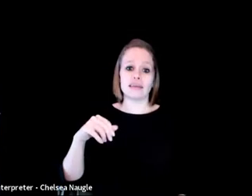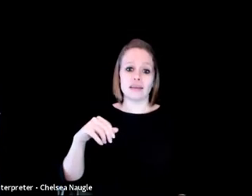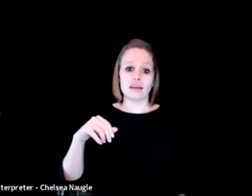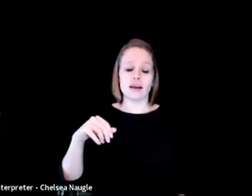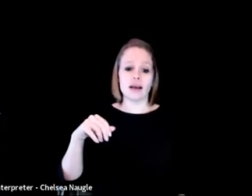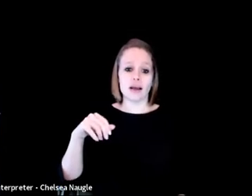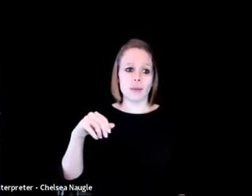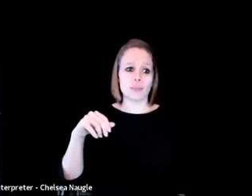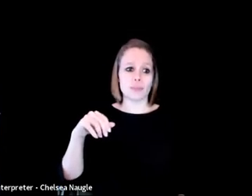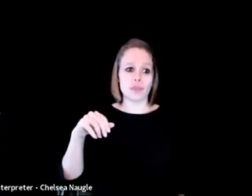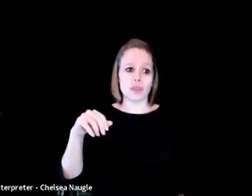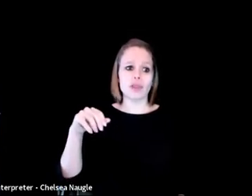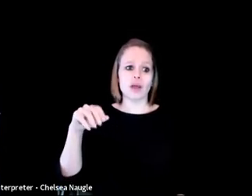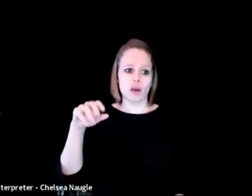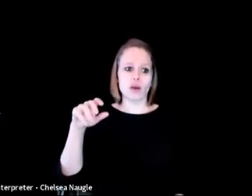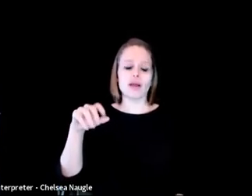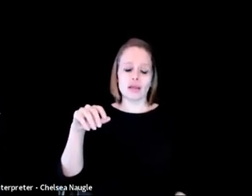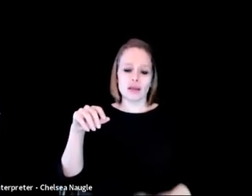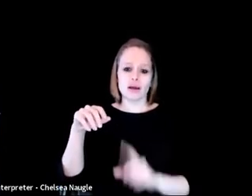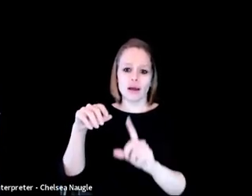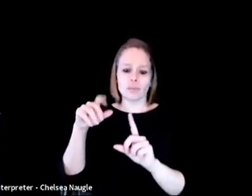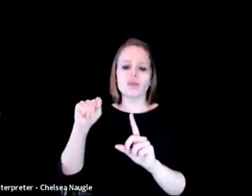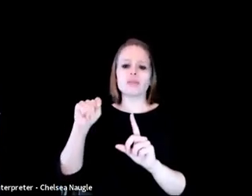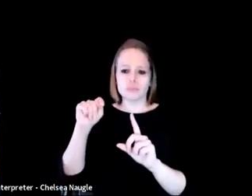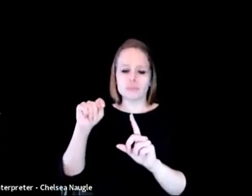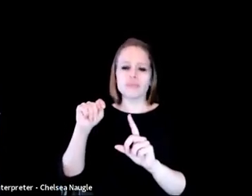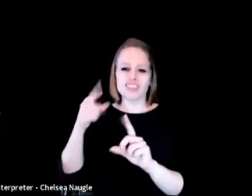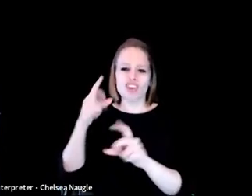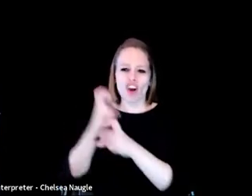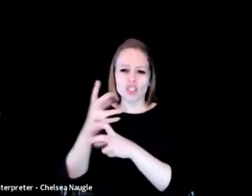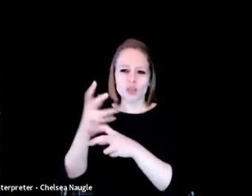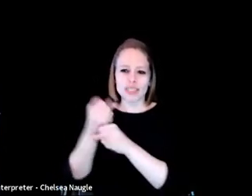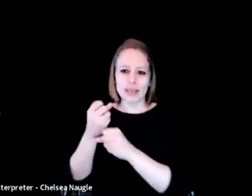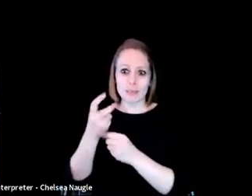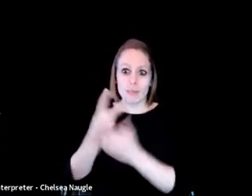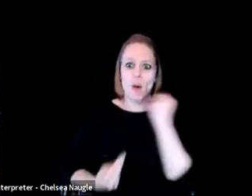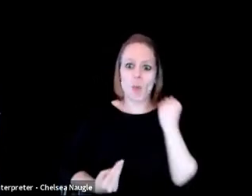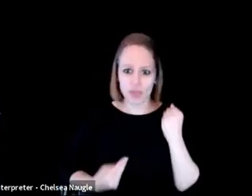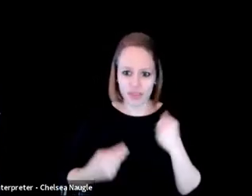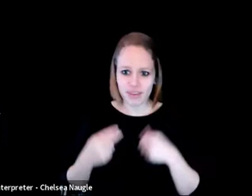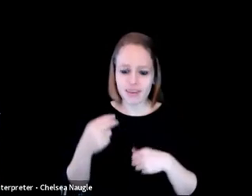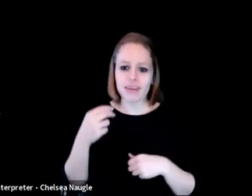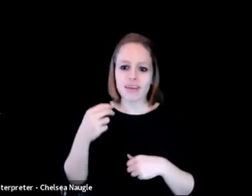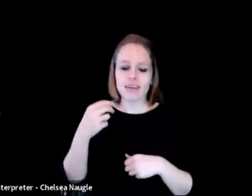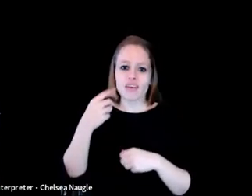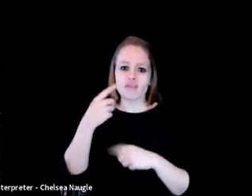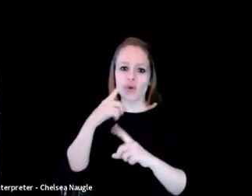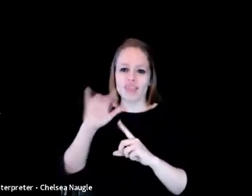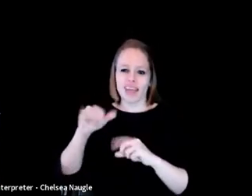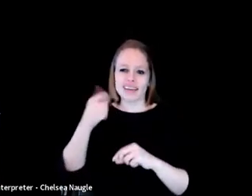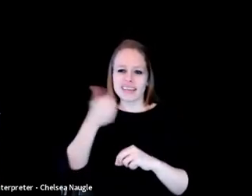course. Deafblind specialist. Yeah. Yeah.